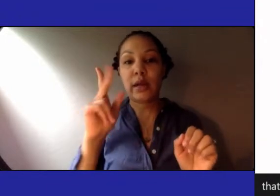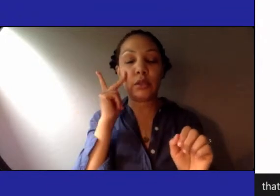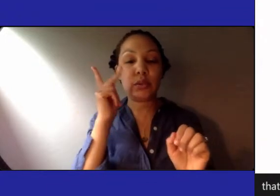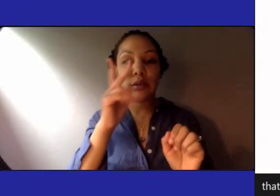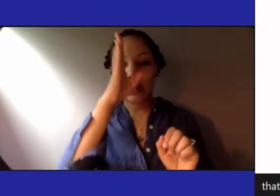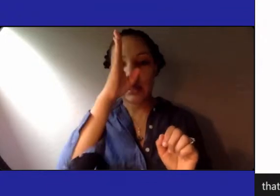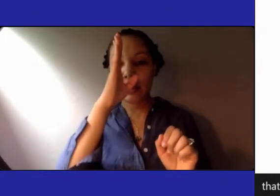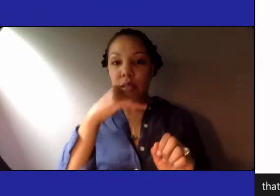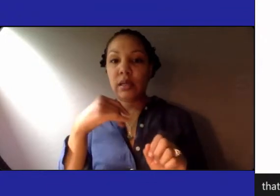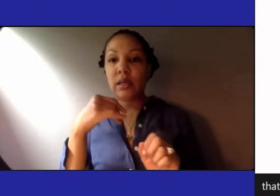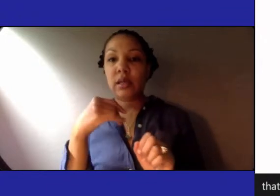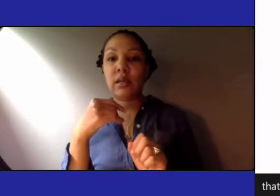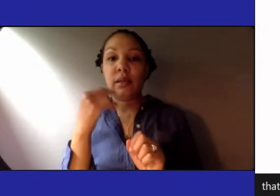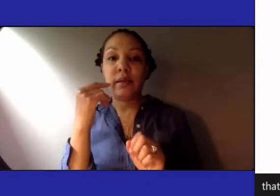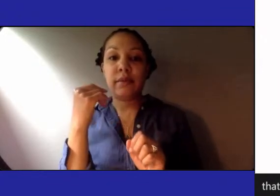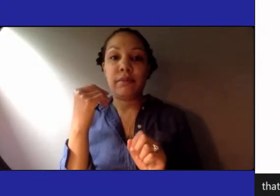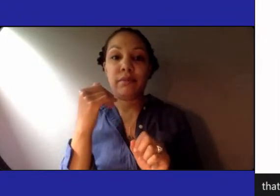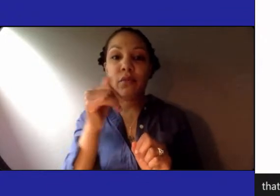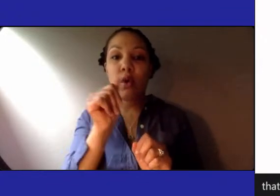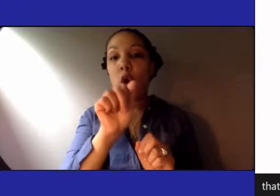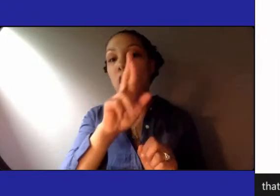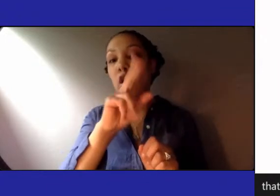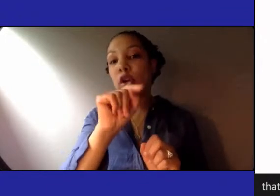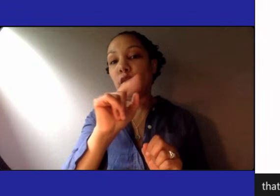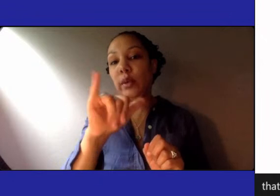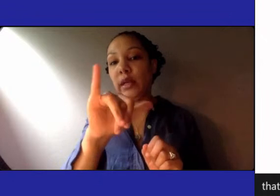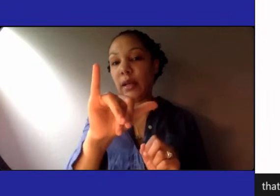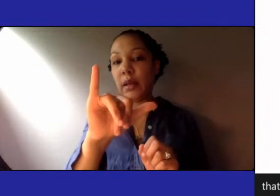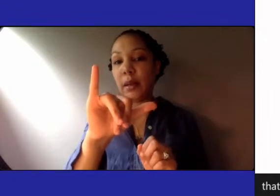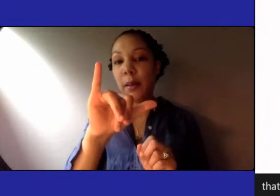phone screenshot is looking at advanced